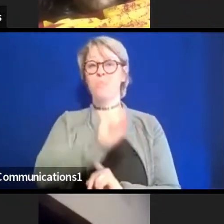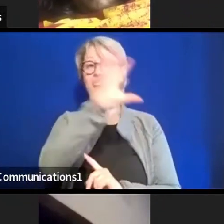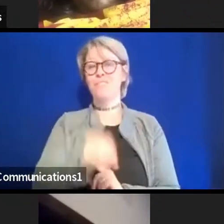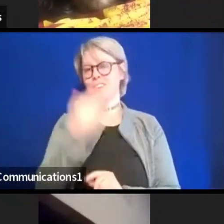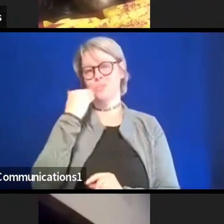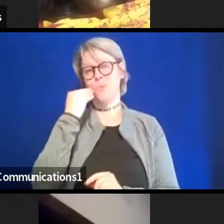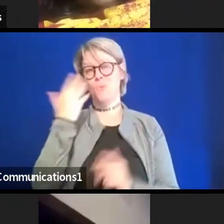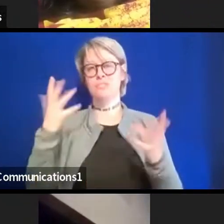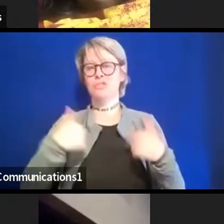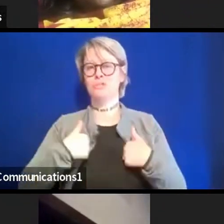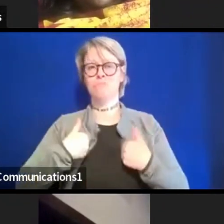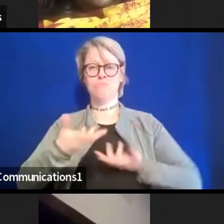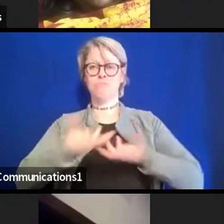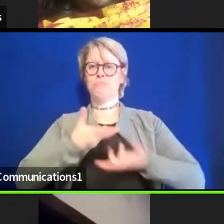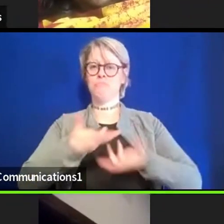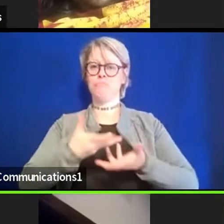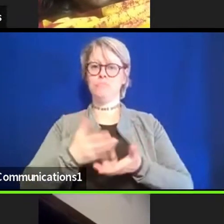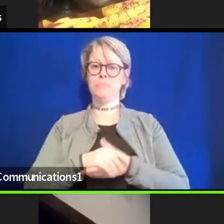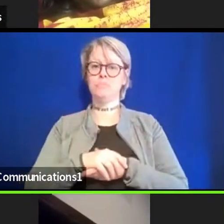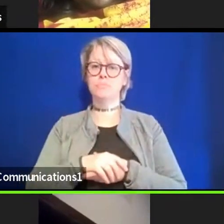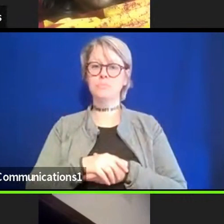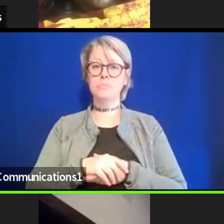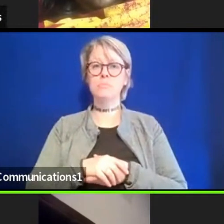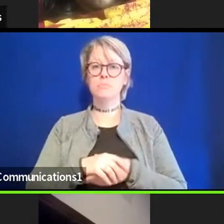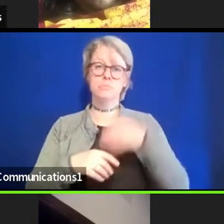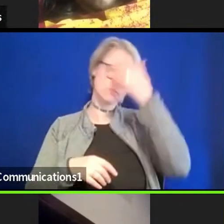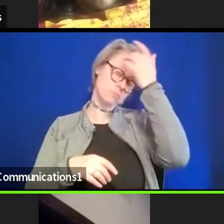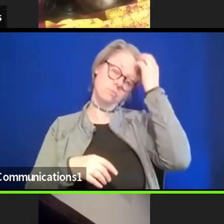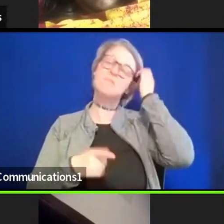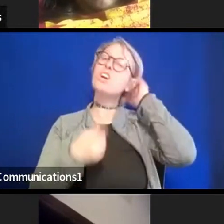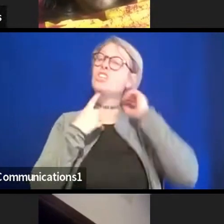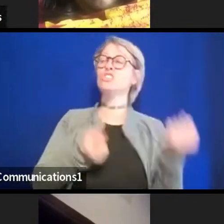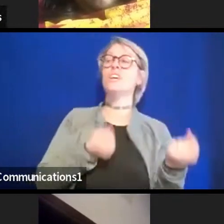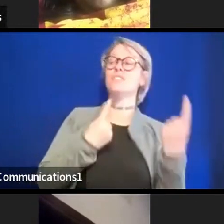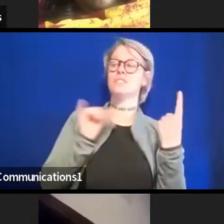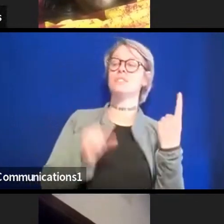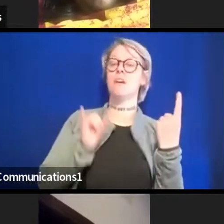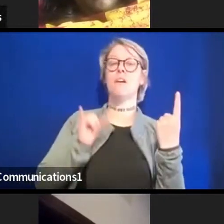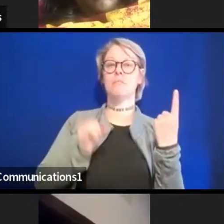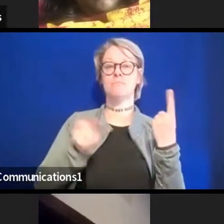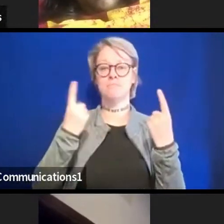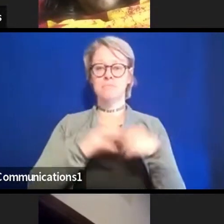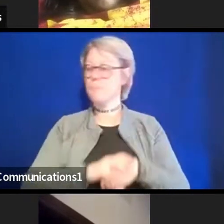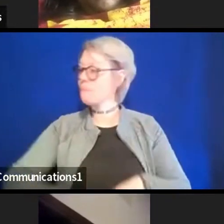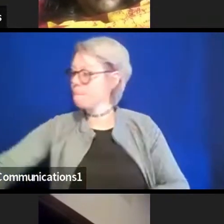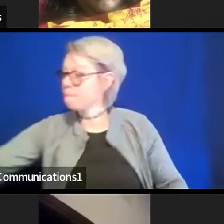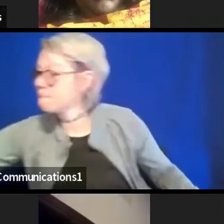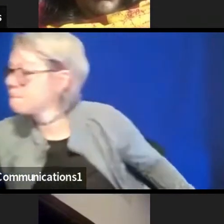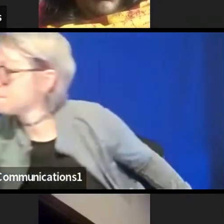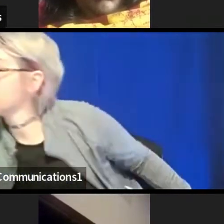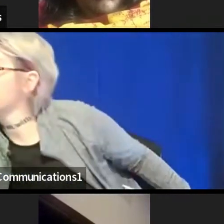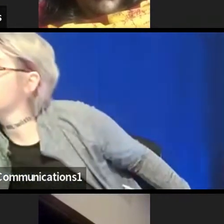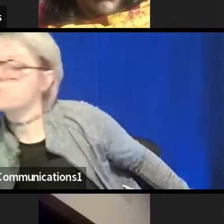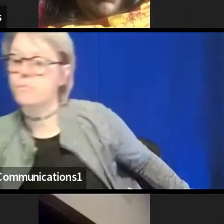okay. So she, yeah. The different religions. She understands, yeah. Well,